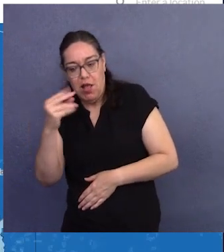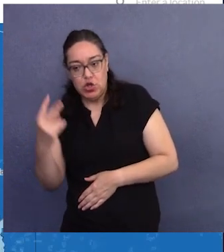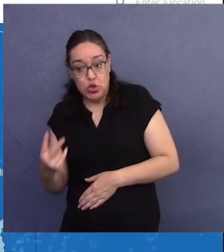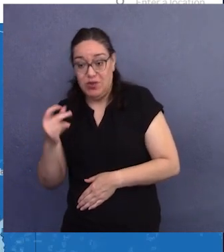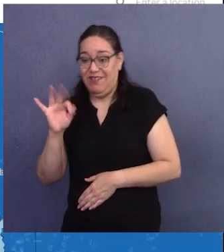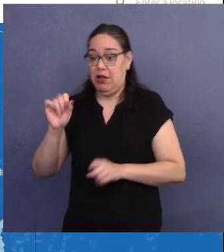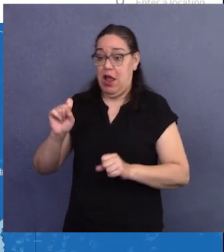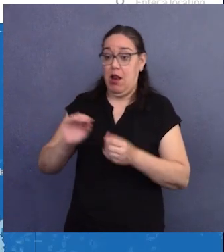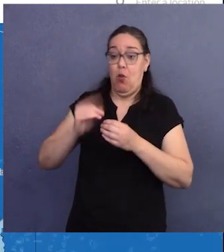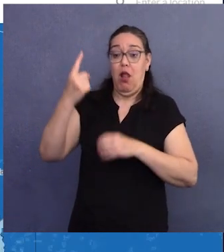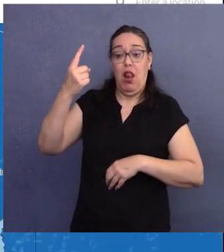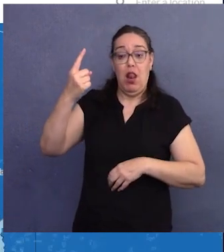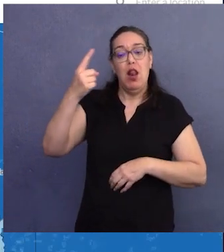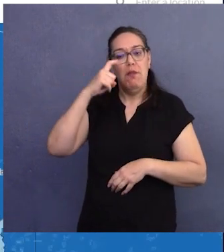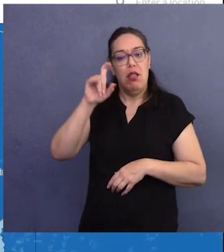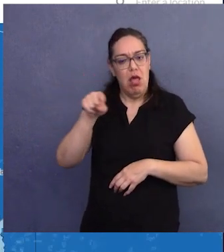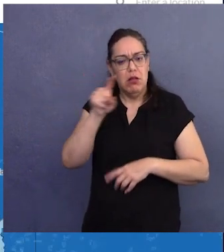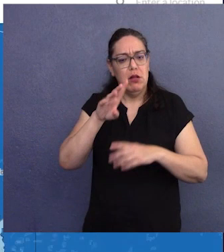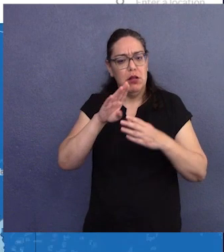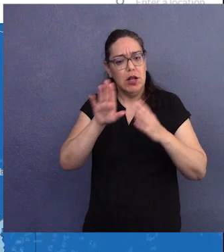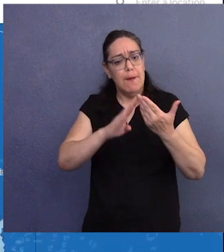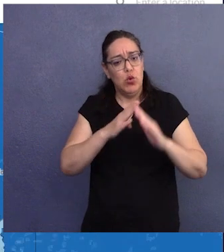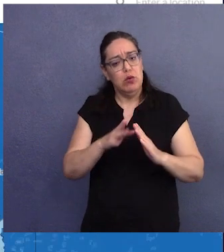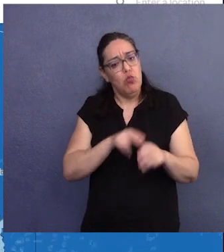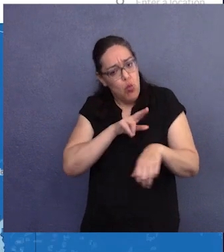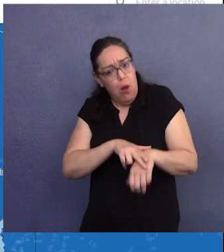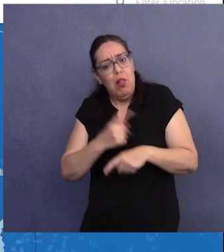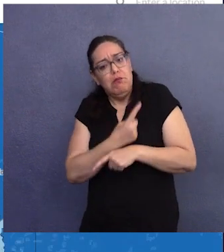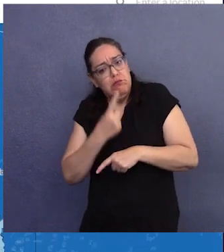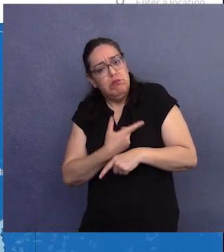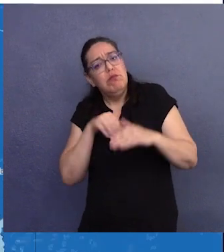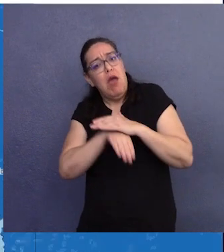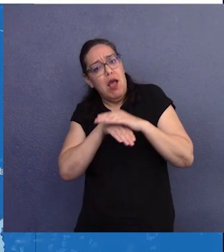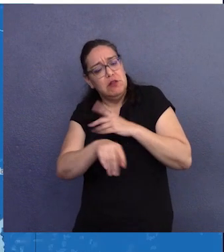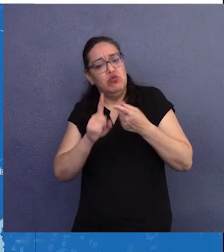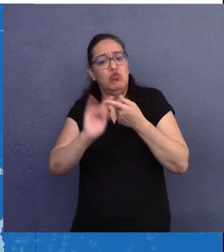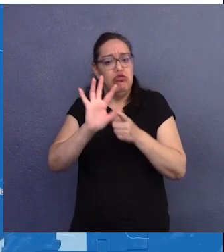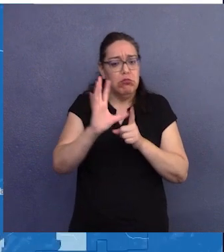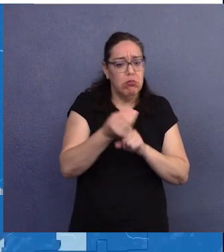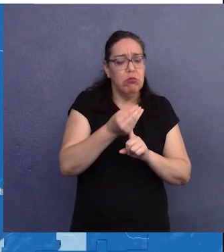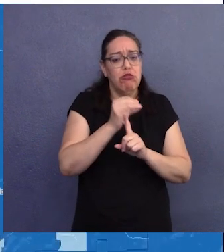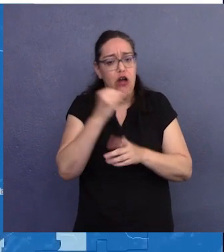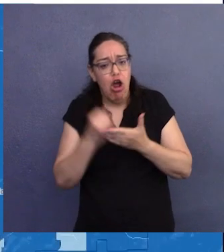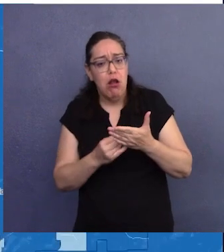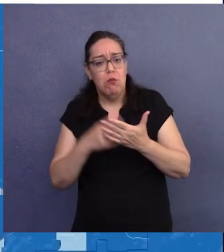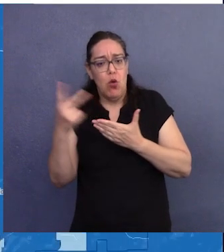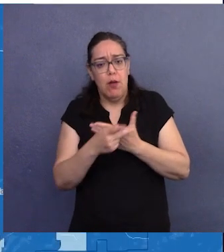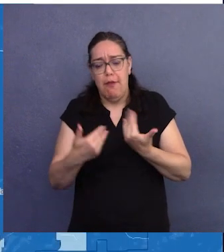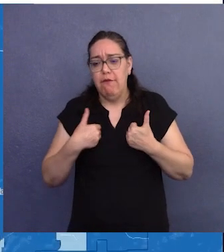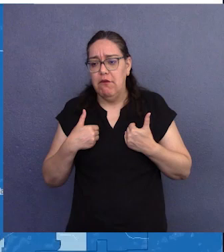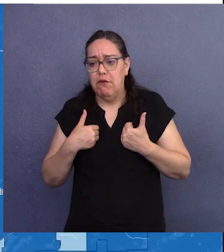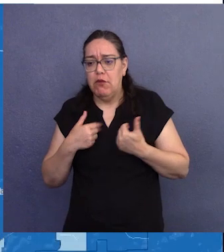because these are the communities that normally have access to arts and culture programs. okay, so let's say